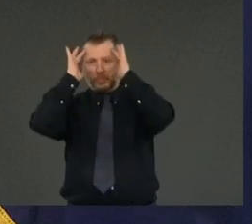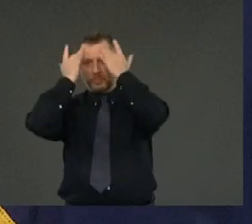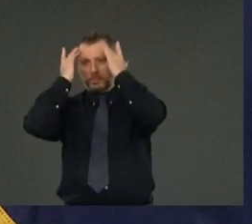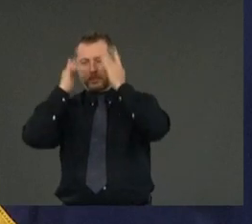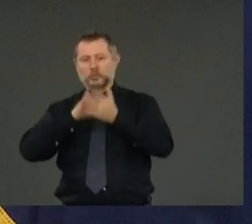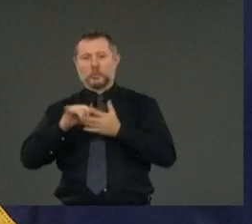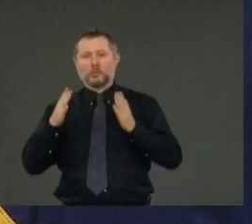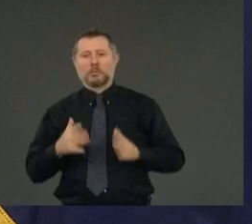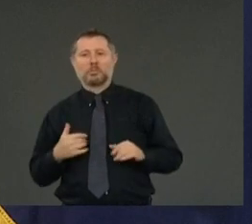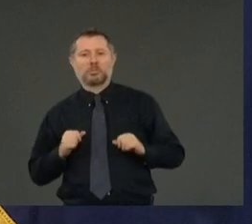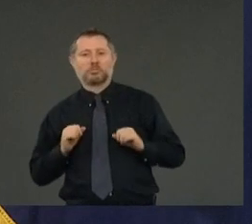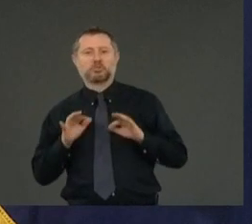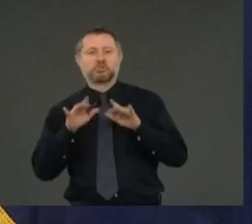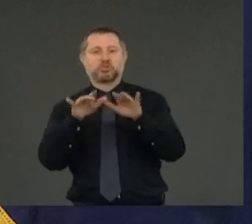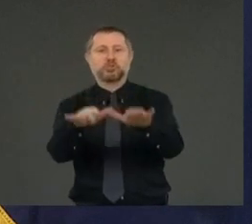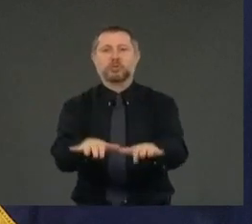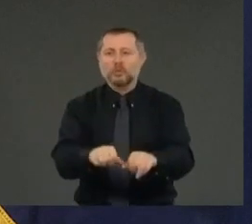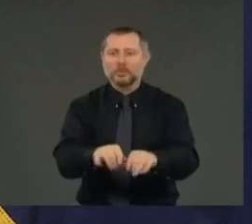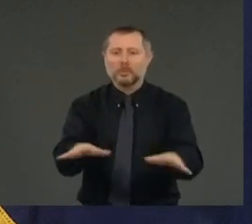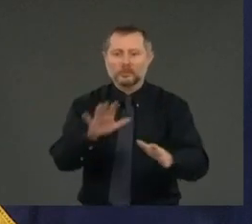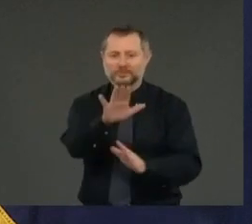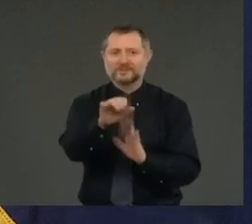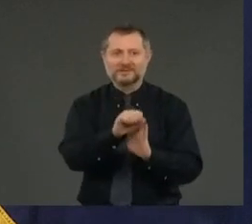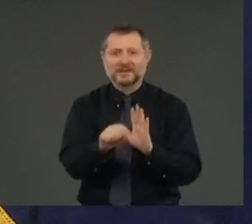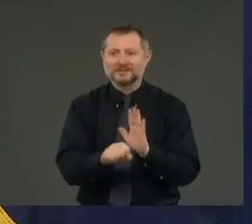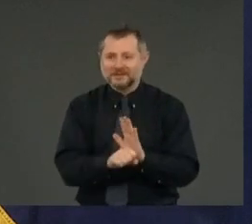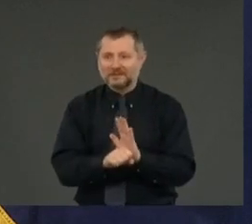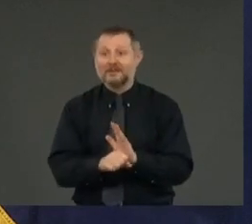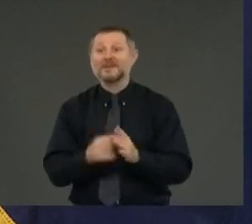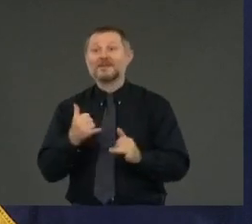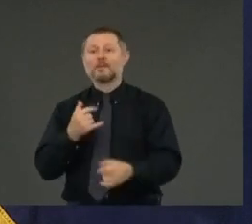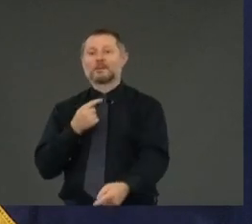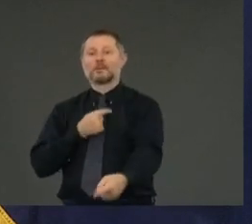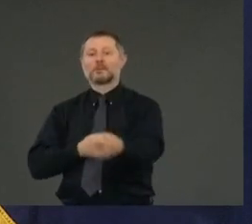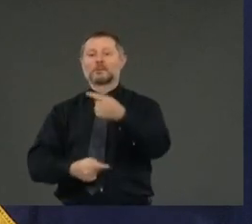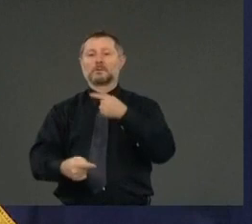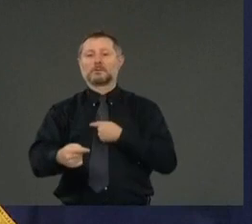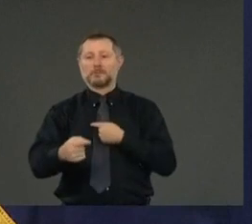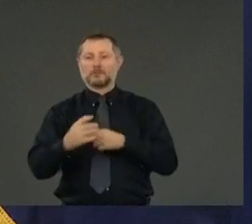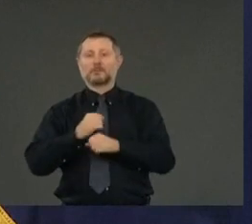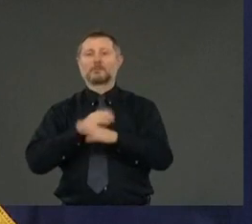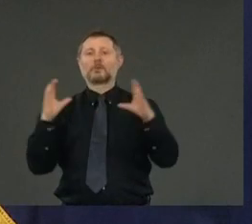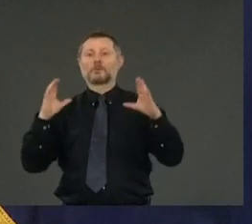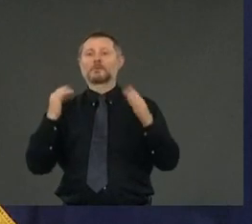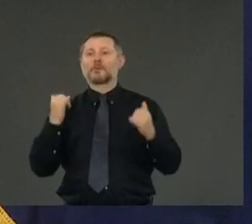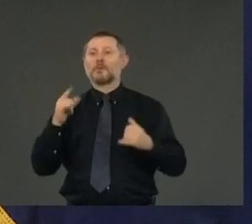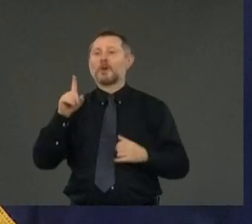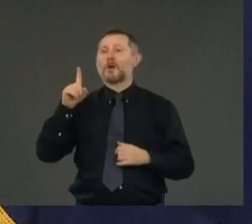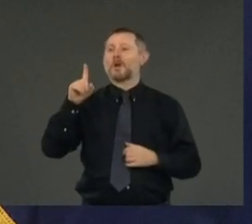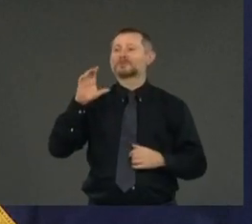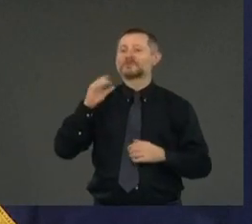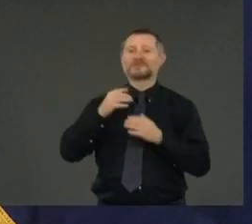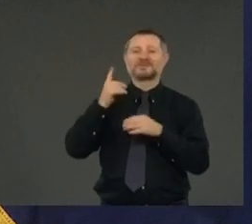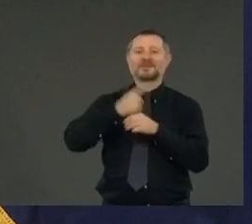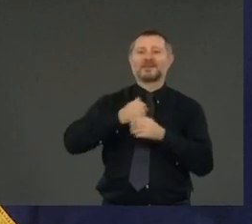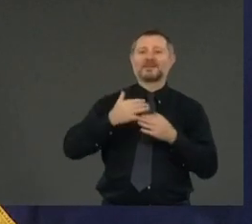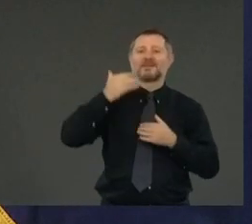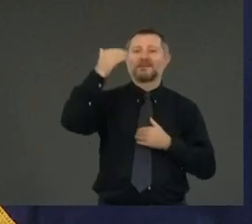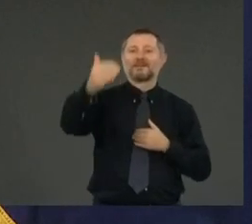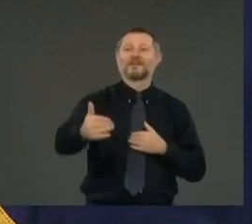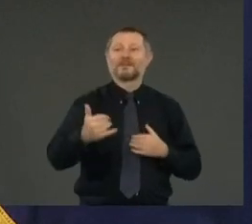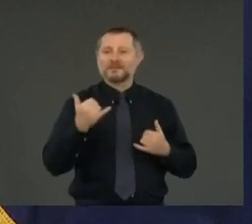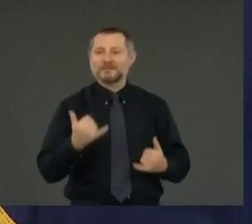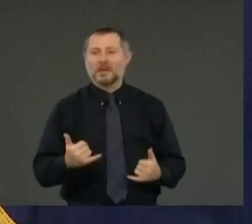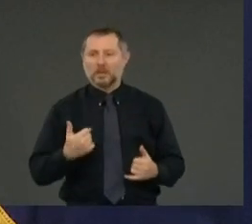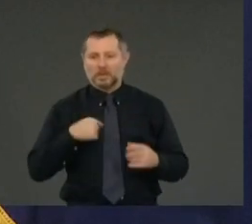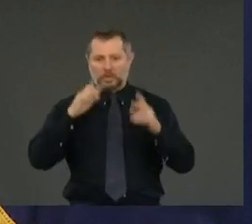the virus to their state. Fast forward 100 days, now we're afraid they're